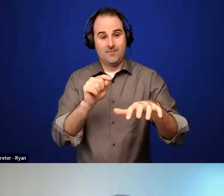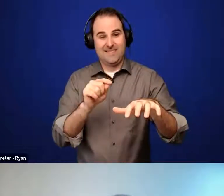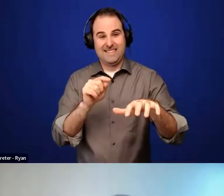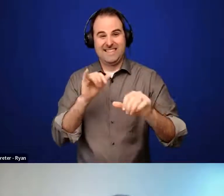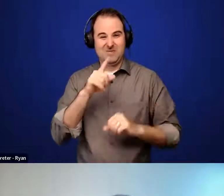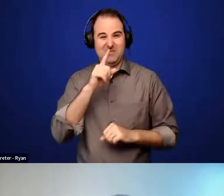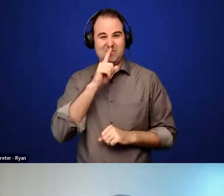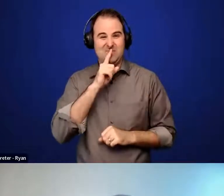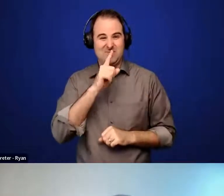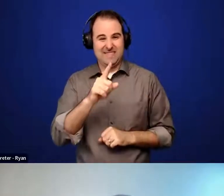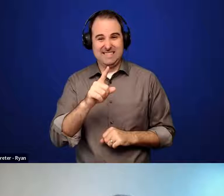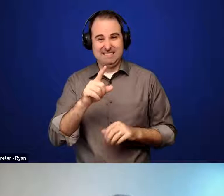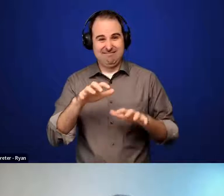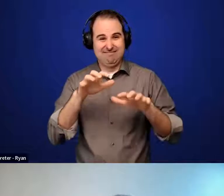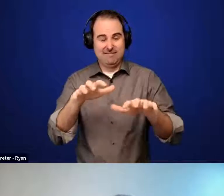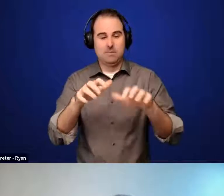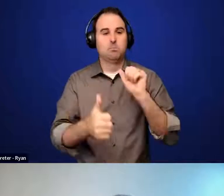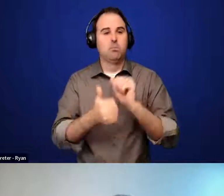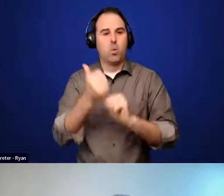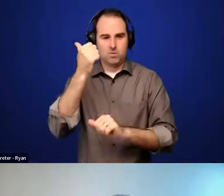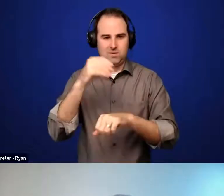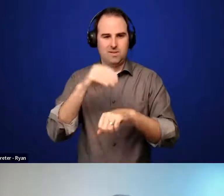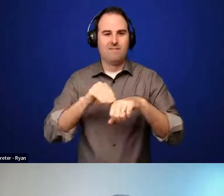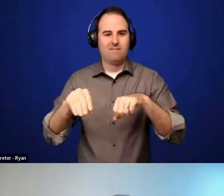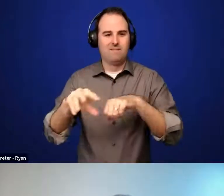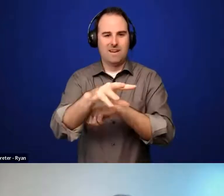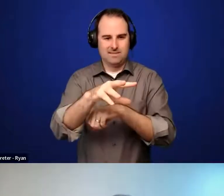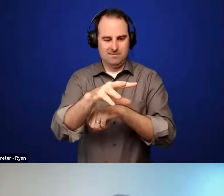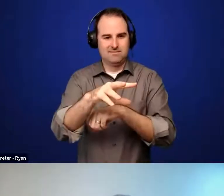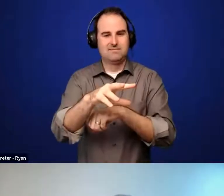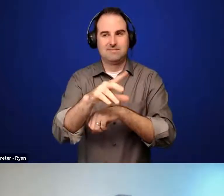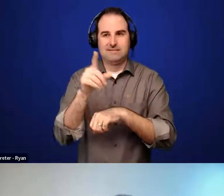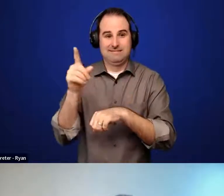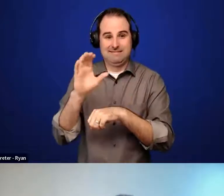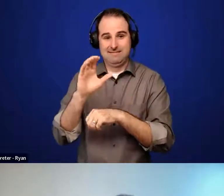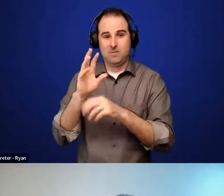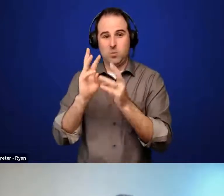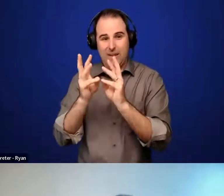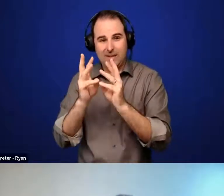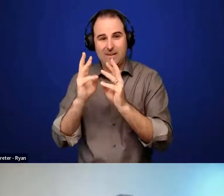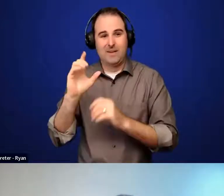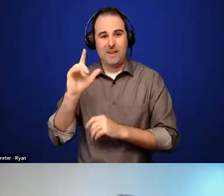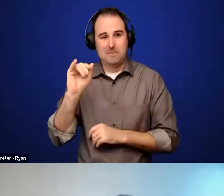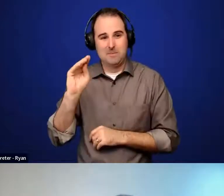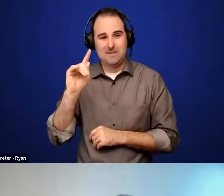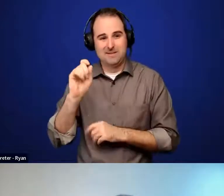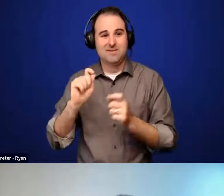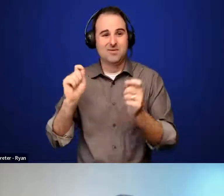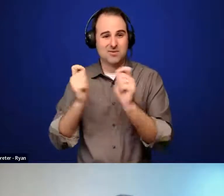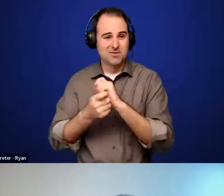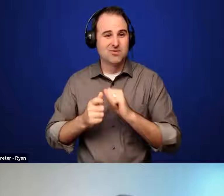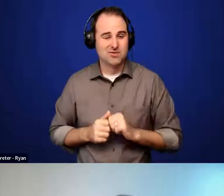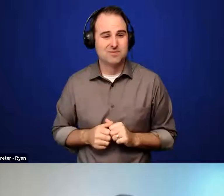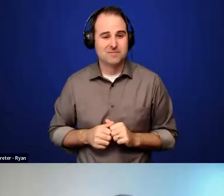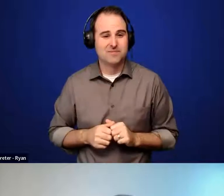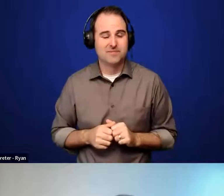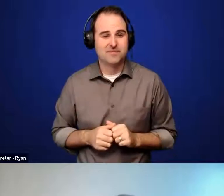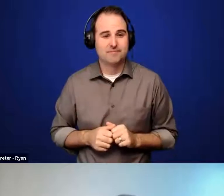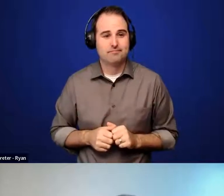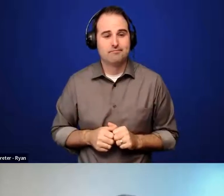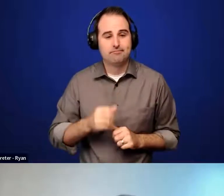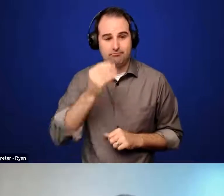basically the population that is most affected by climate change. So when we talk about climate change, effects are